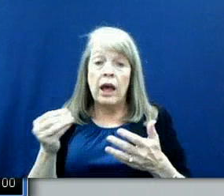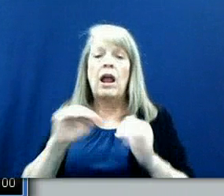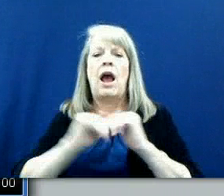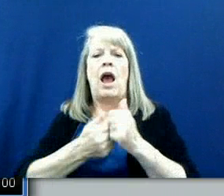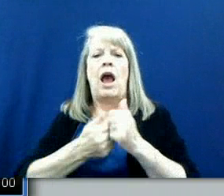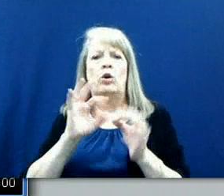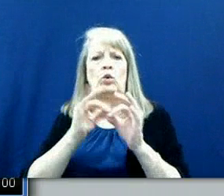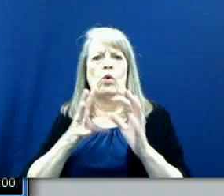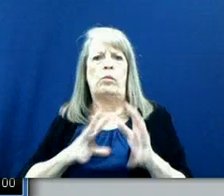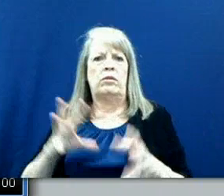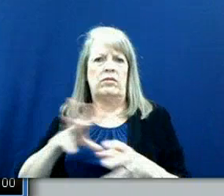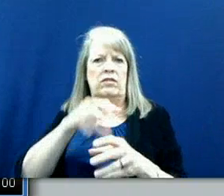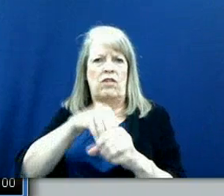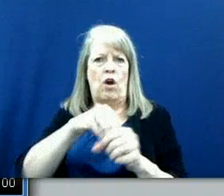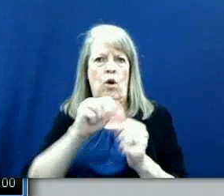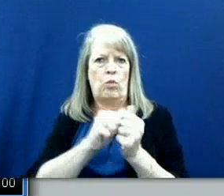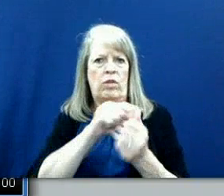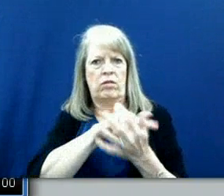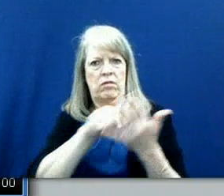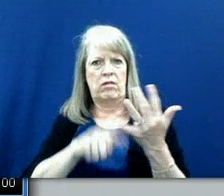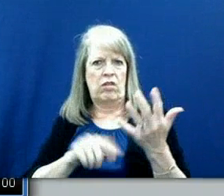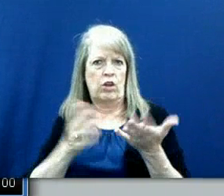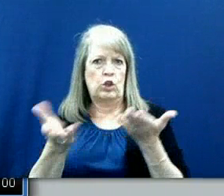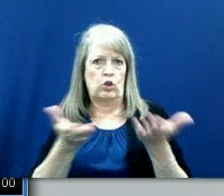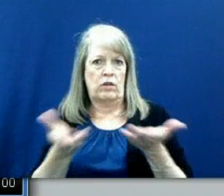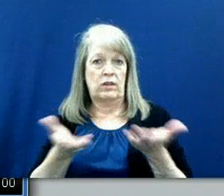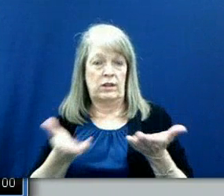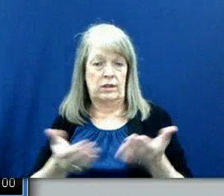services.